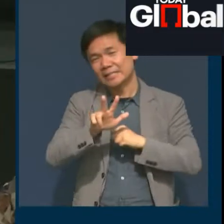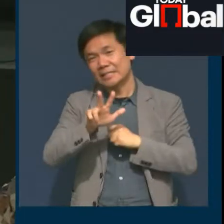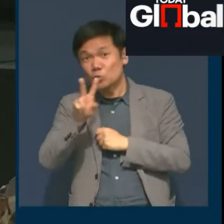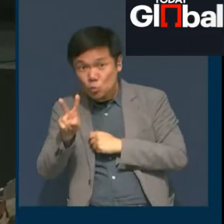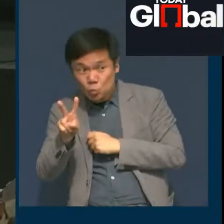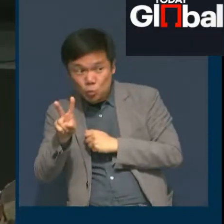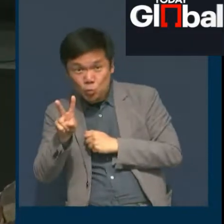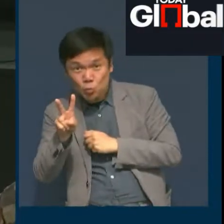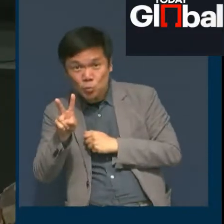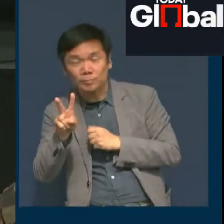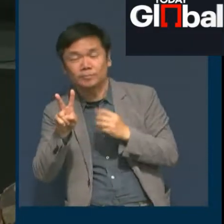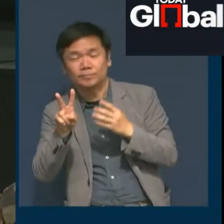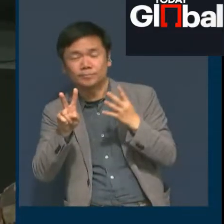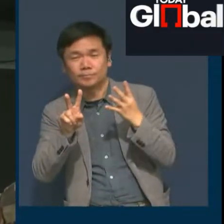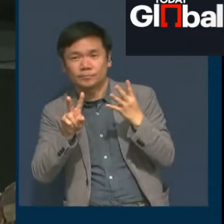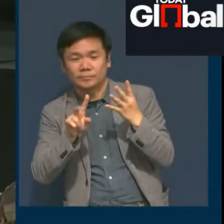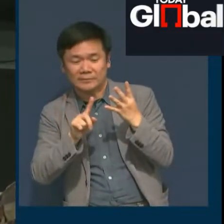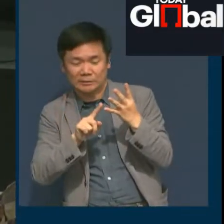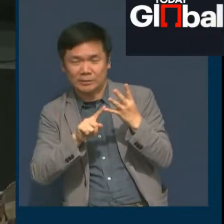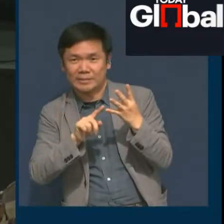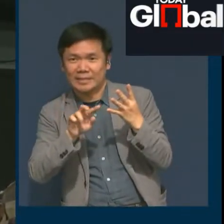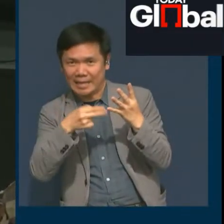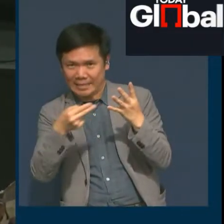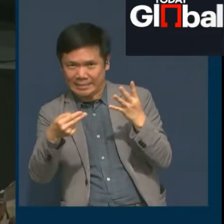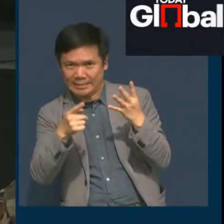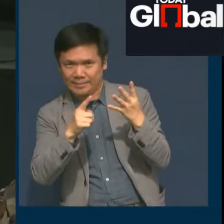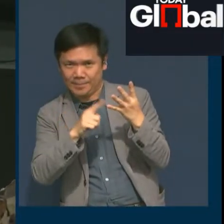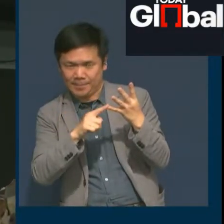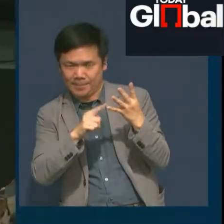32, Mr.